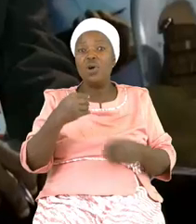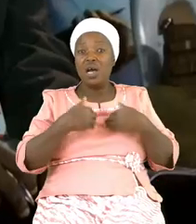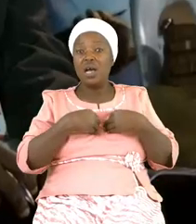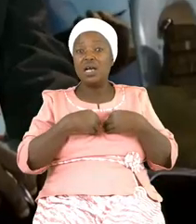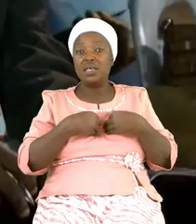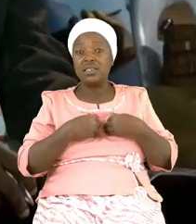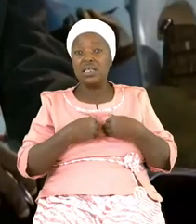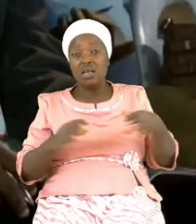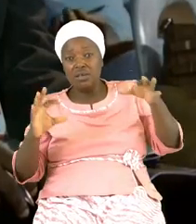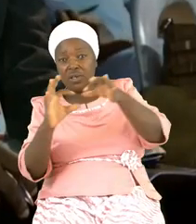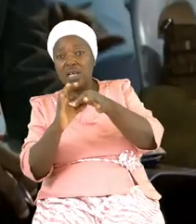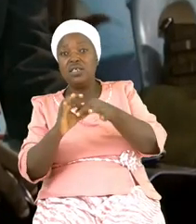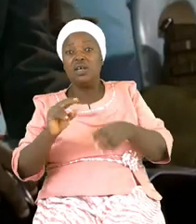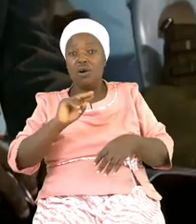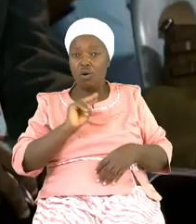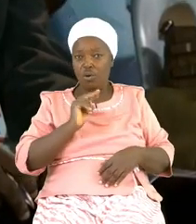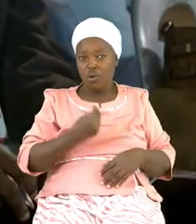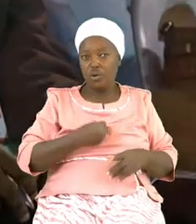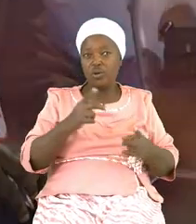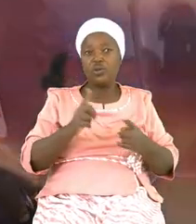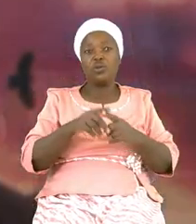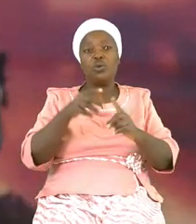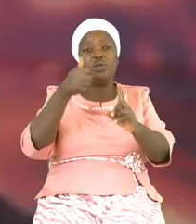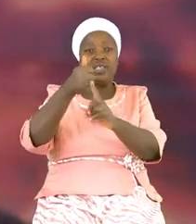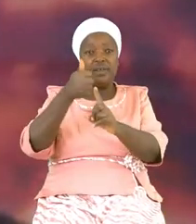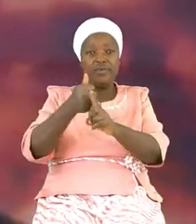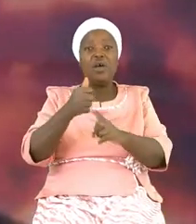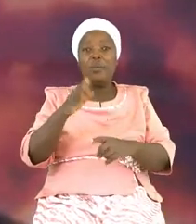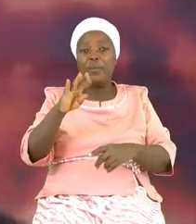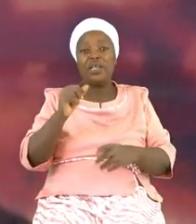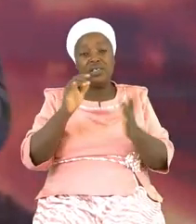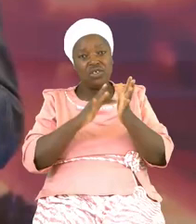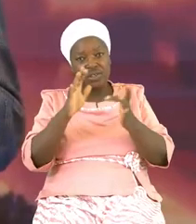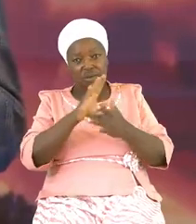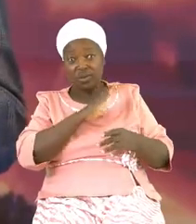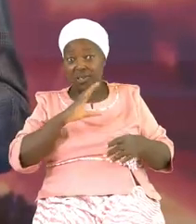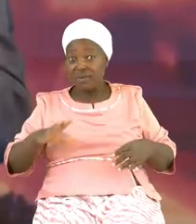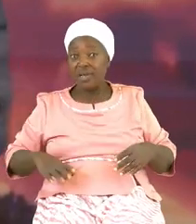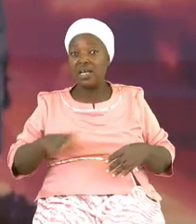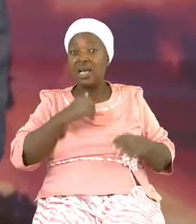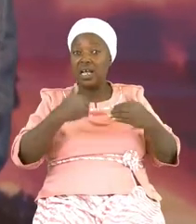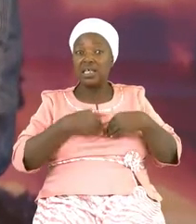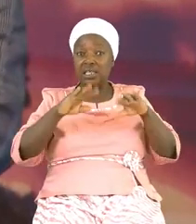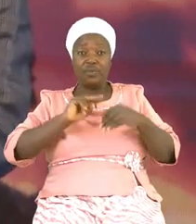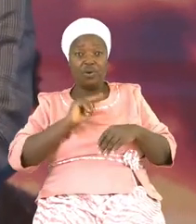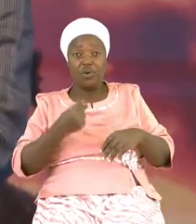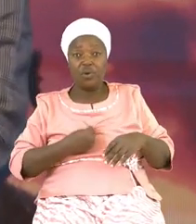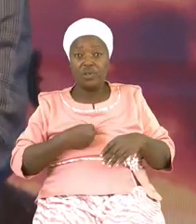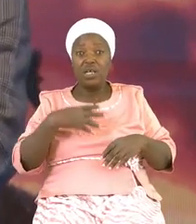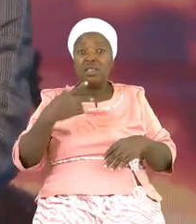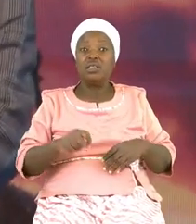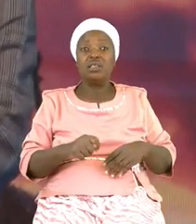reconciled us to himself by Jesus Christ, and he has given us the ministry